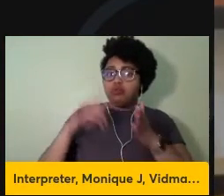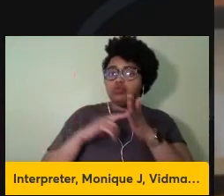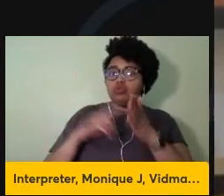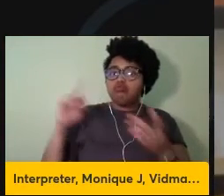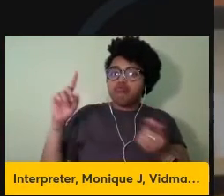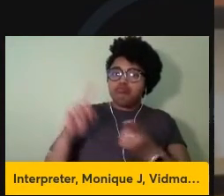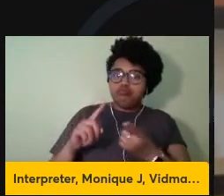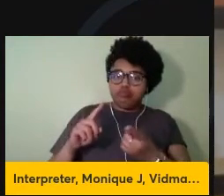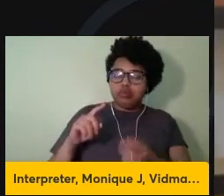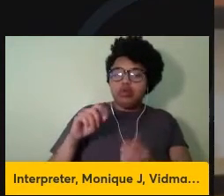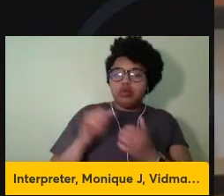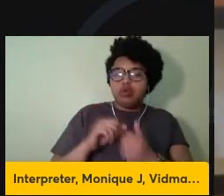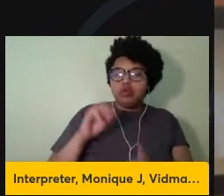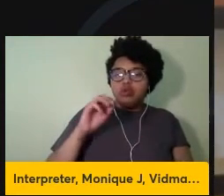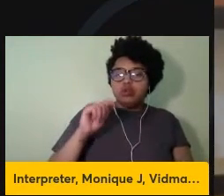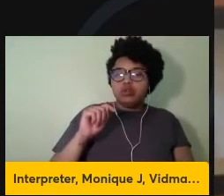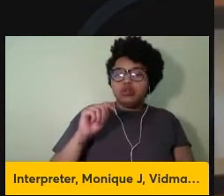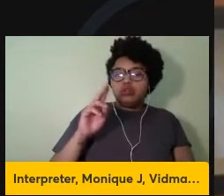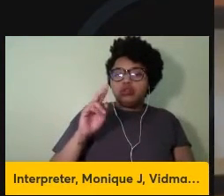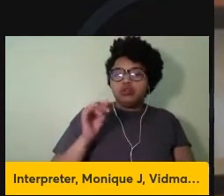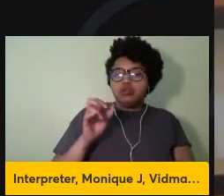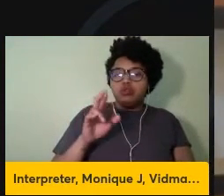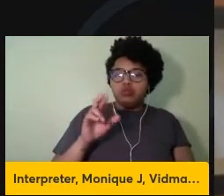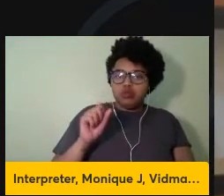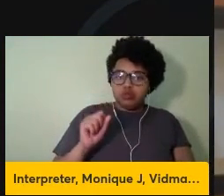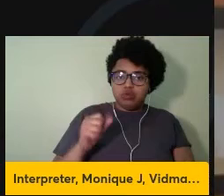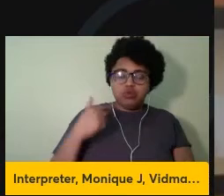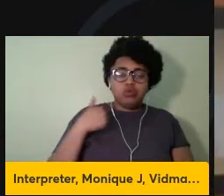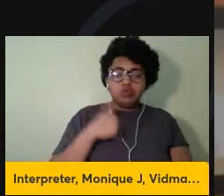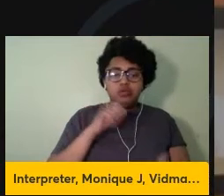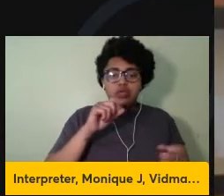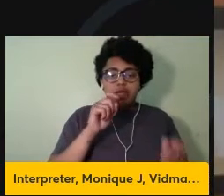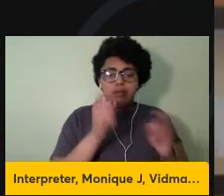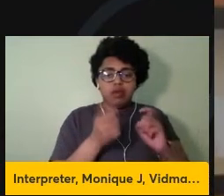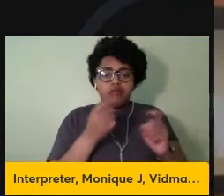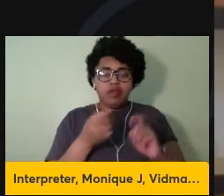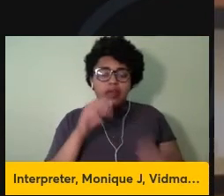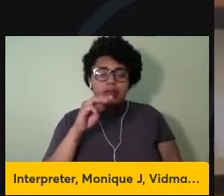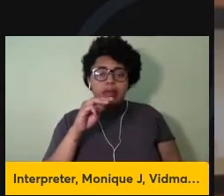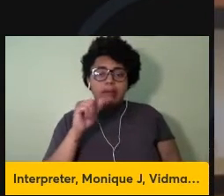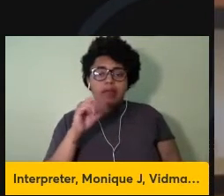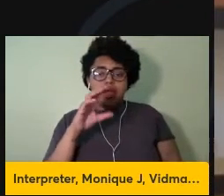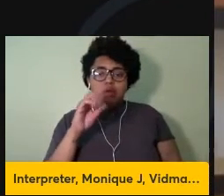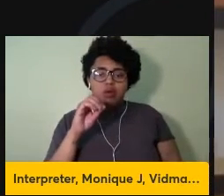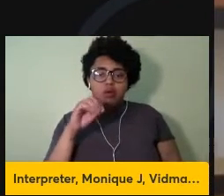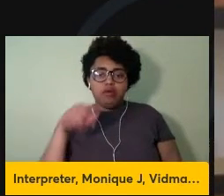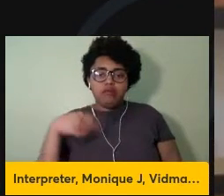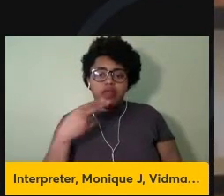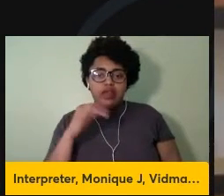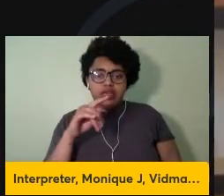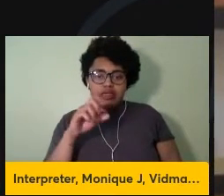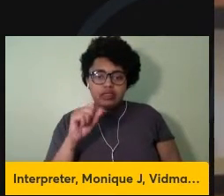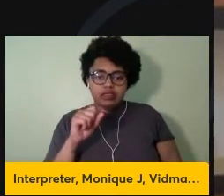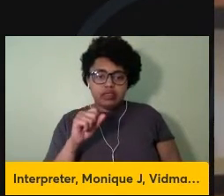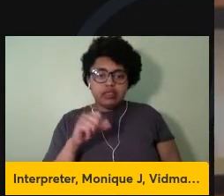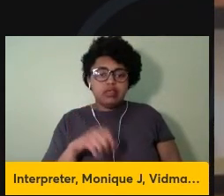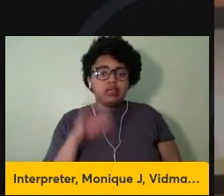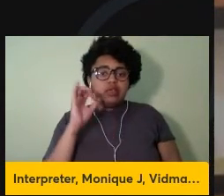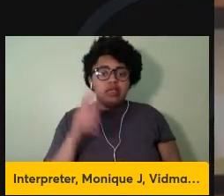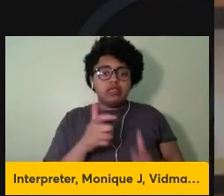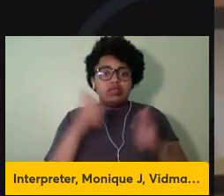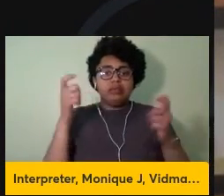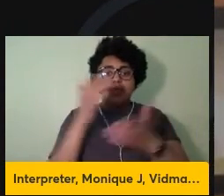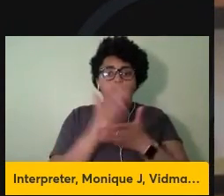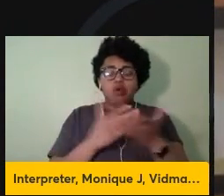them. So we can modify macrophages to play tumoricidal roles instead. So that's a large part of what I'm focusing